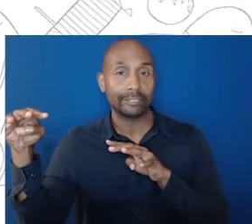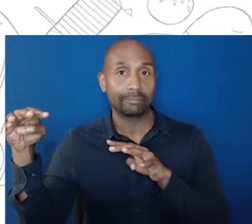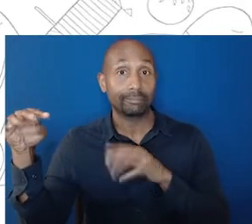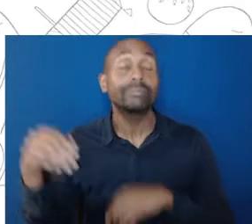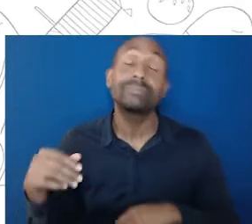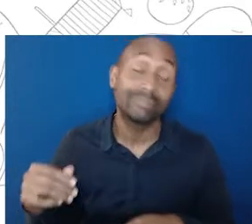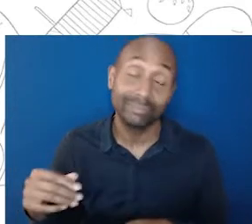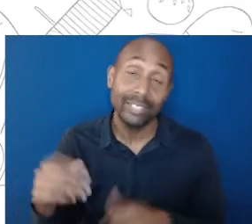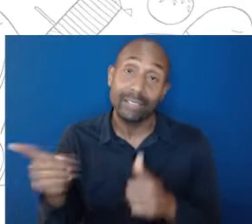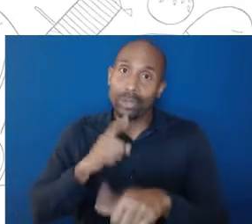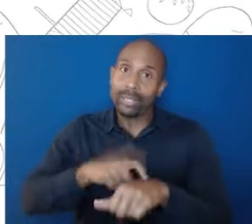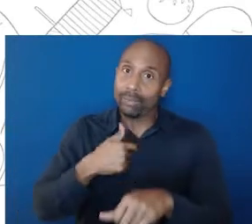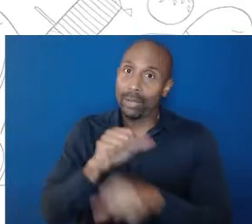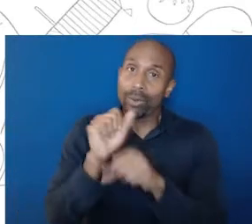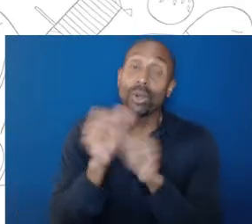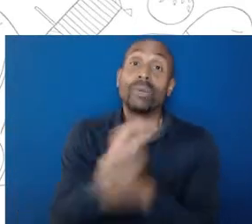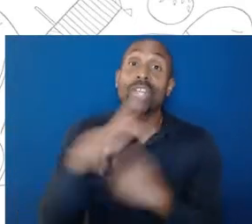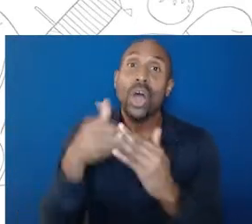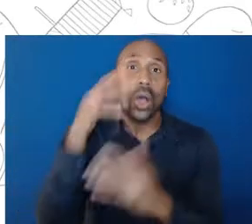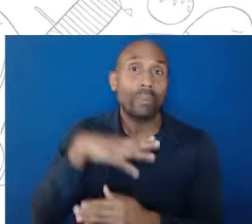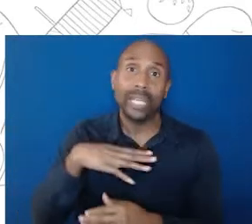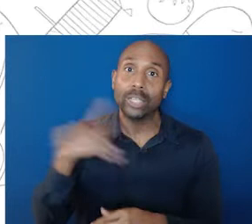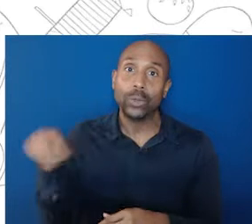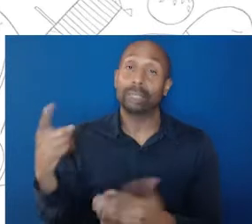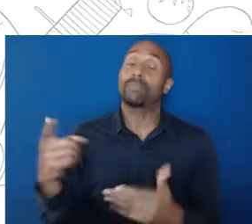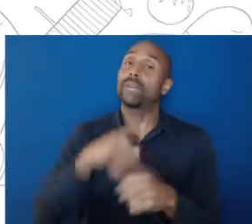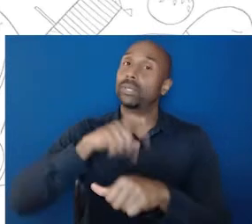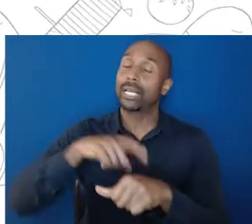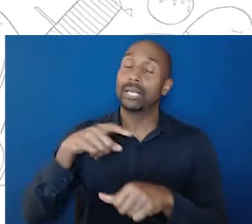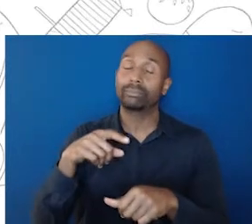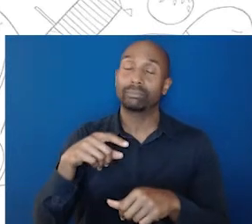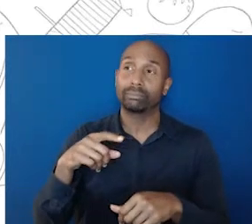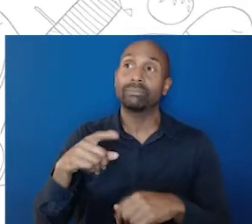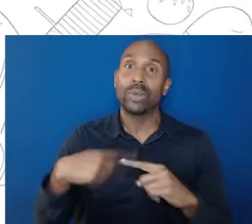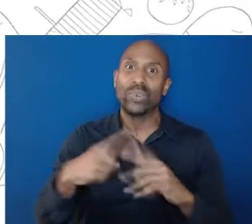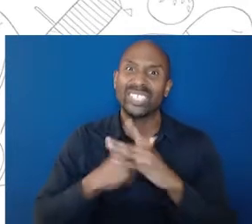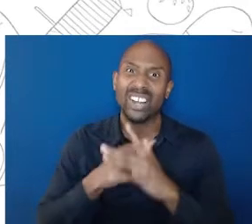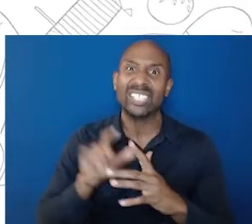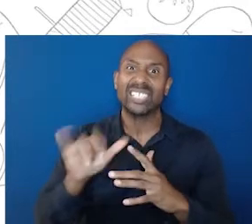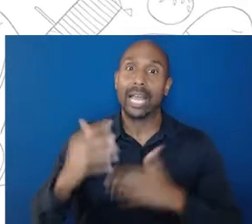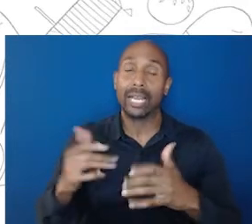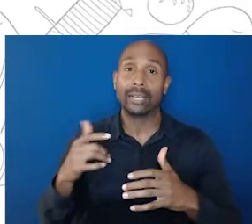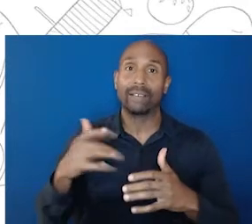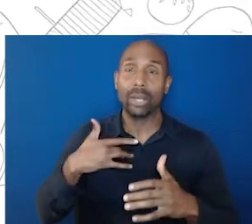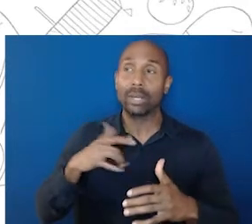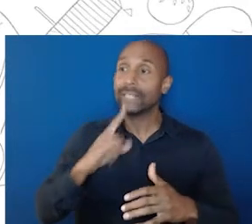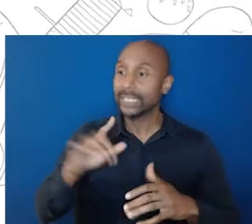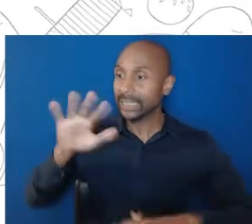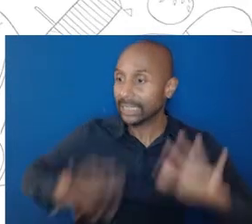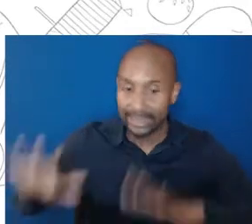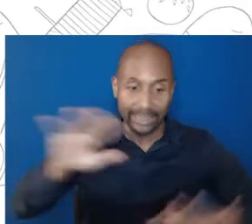never worked with all men before and around all men. But I think once